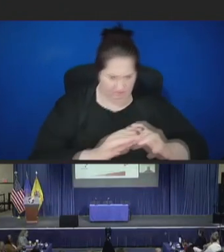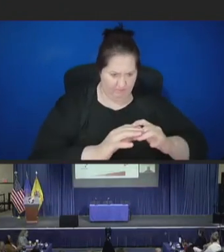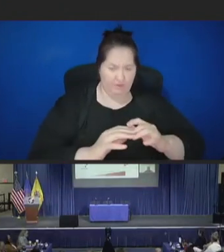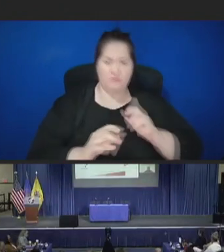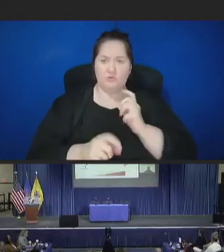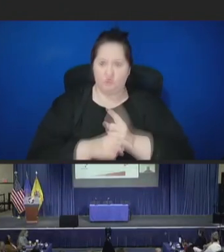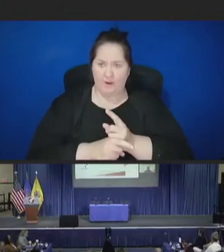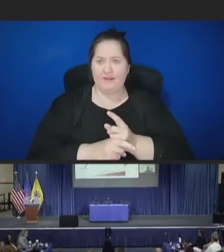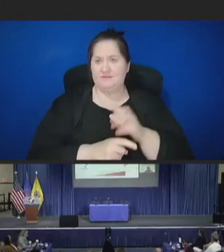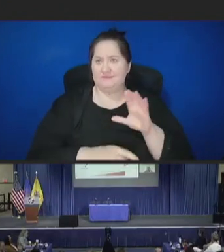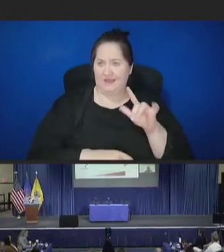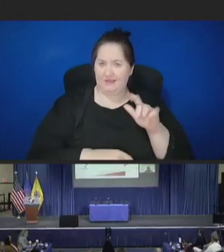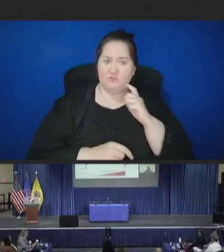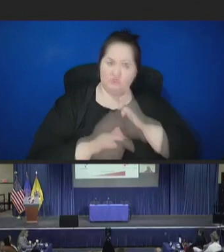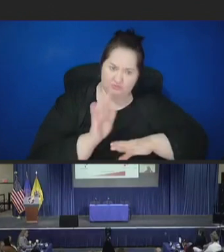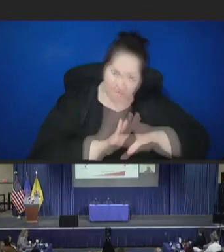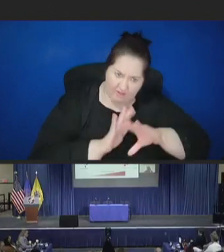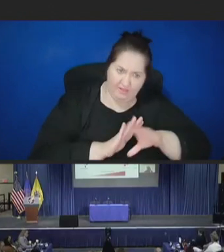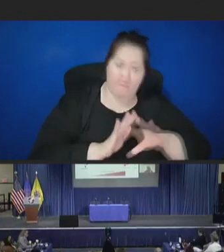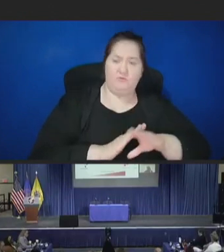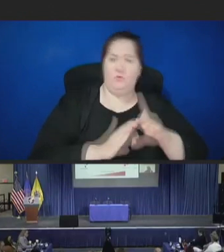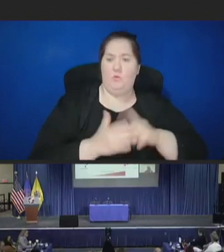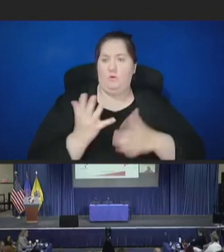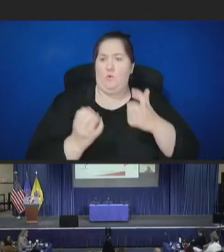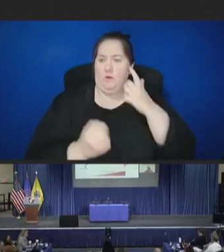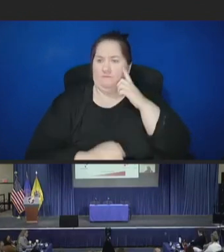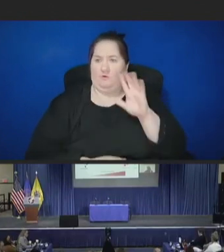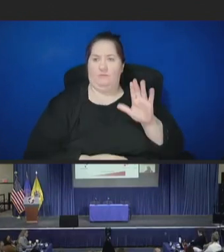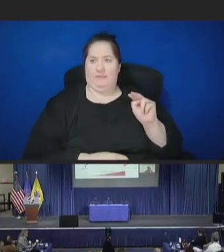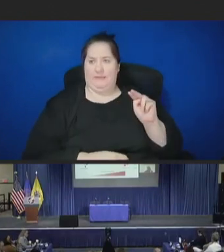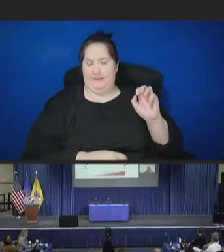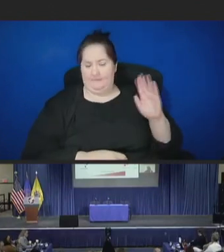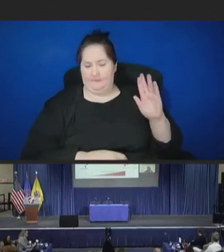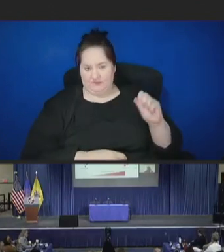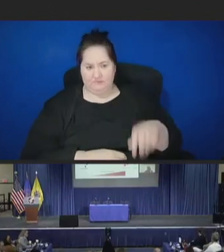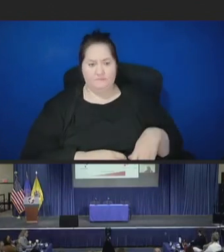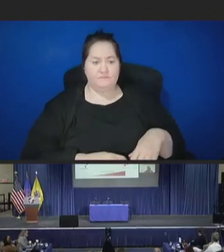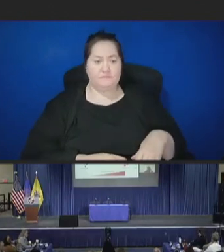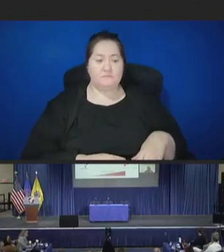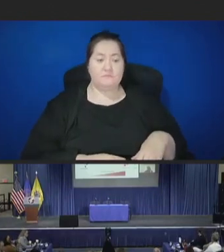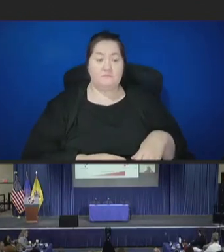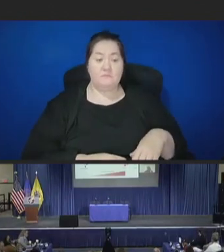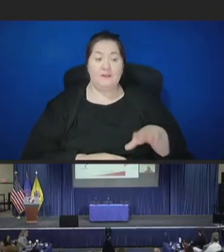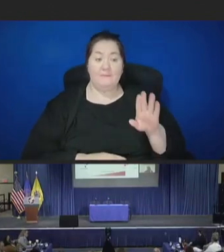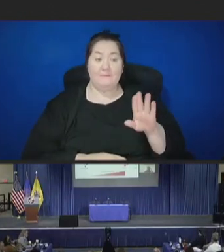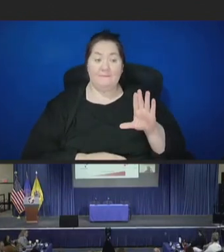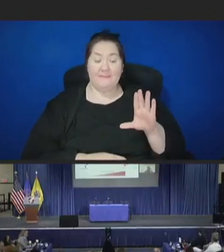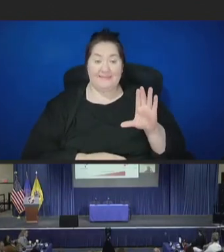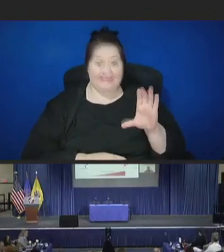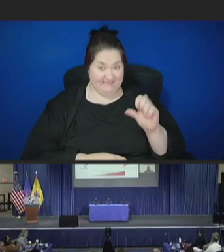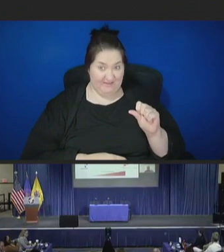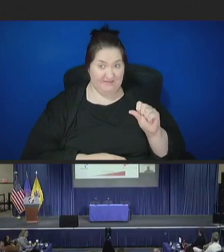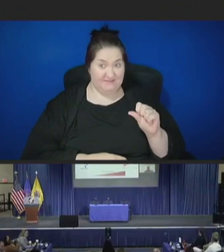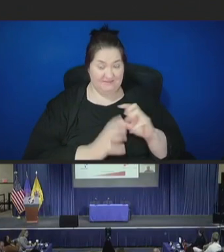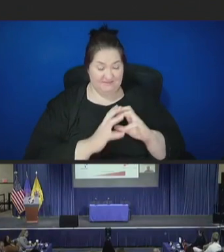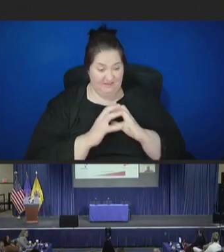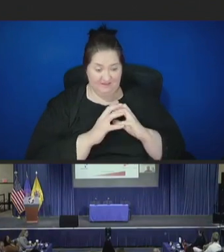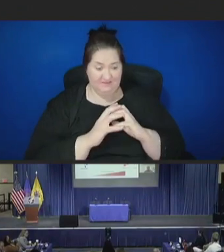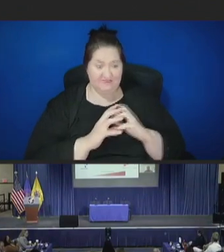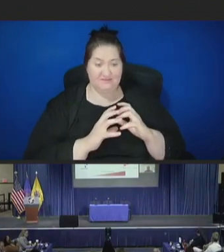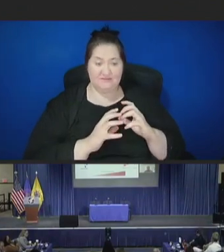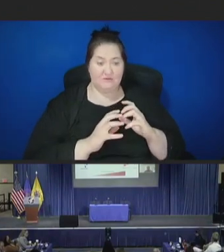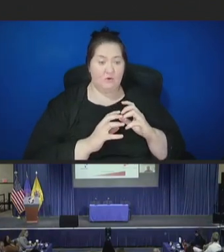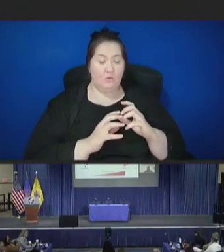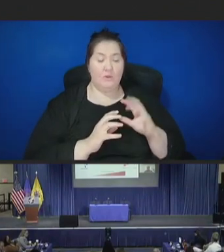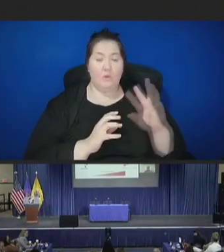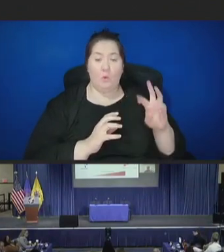lots of research going back about 20 years, the precursor B cells are really hard to activate with wild type